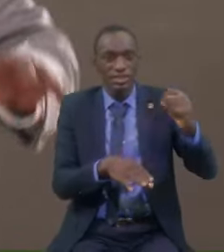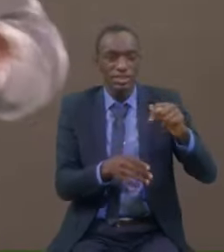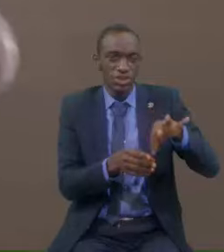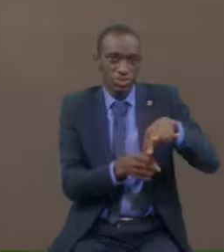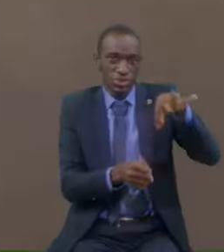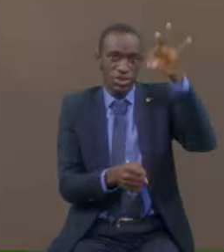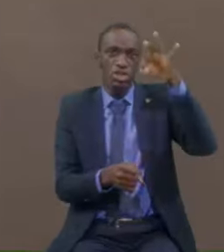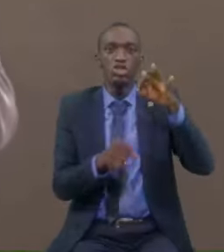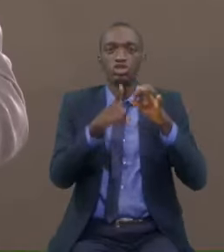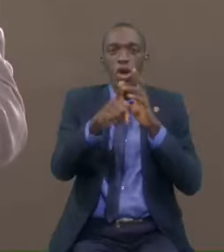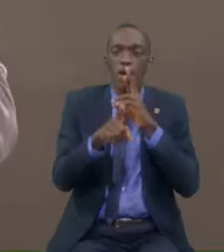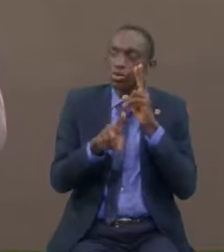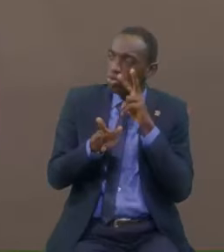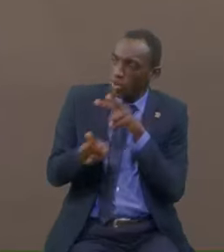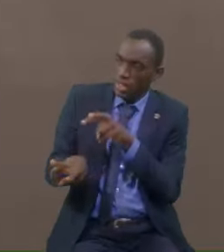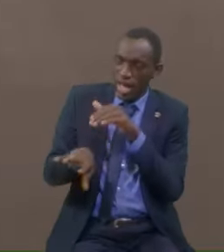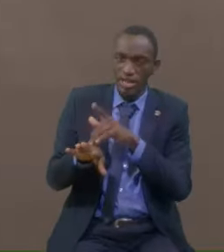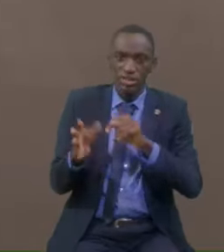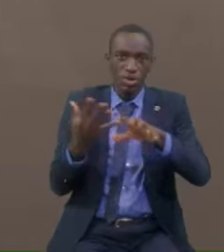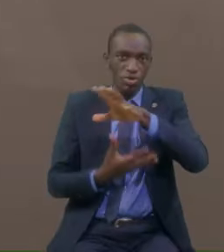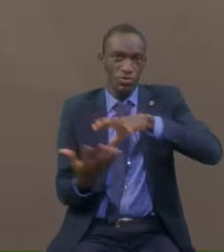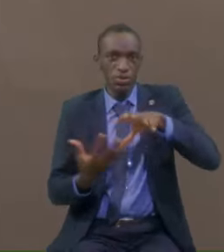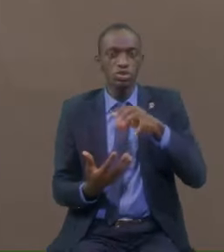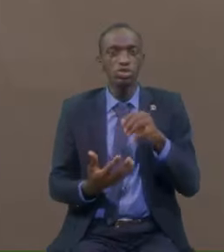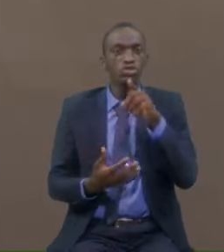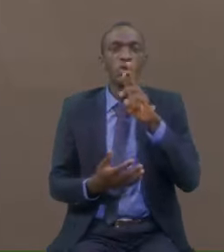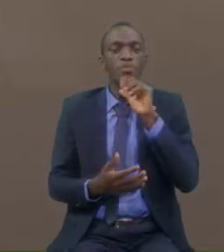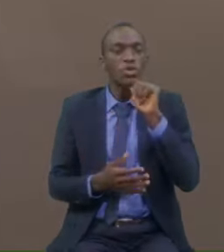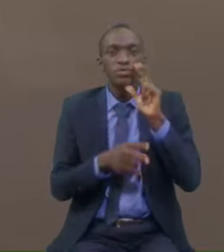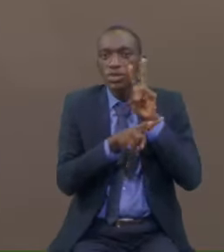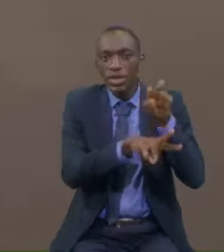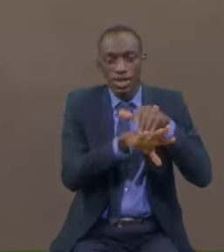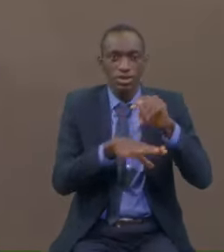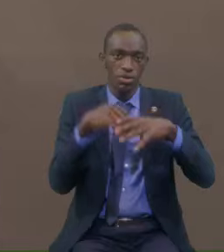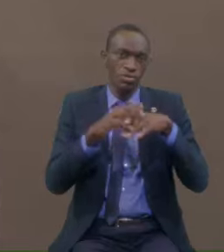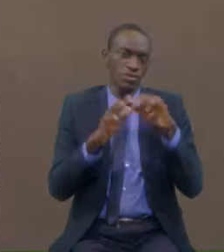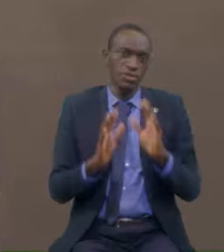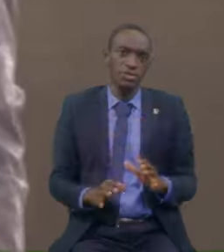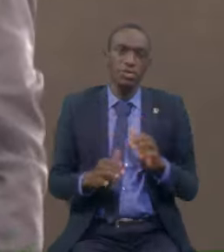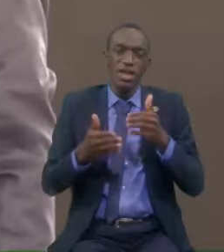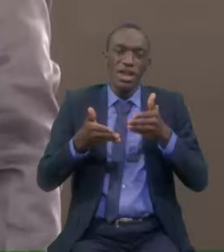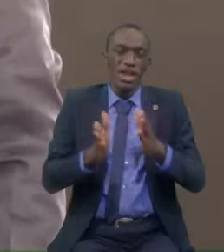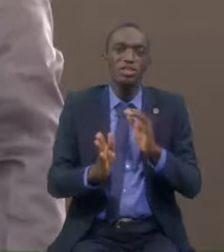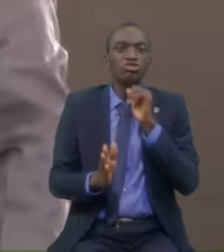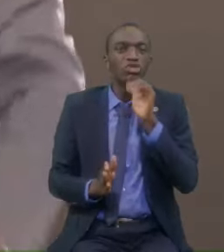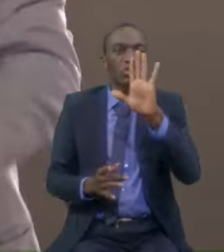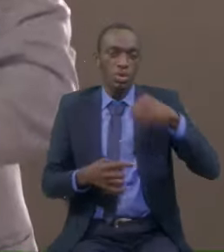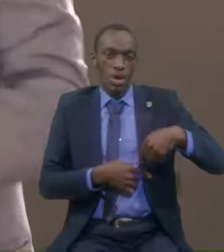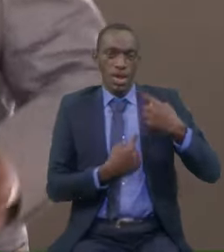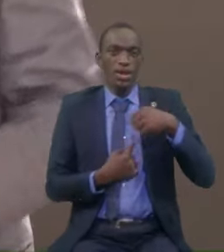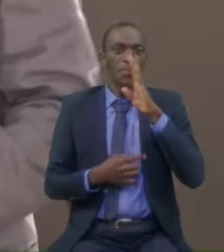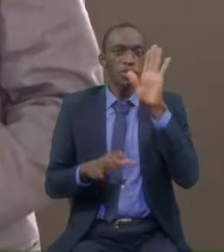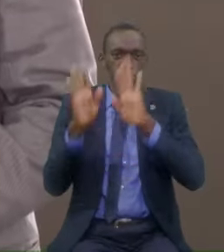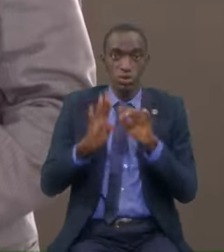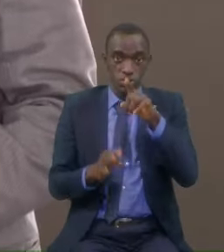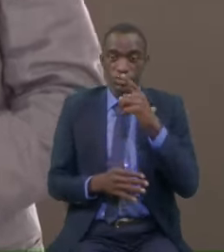comforter. Let not your heart be troubled. You are the one to say, heart, remain in Christ.